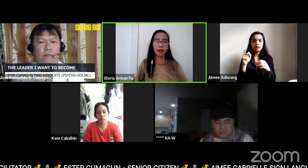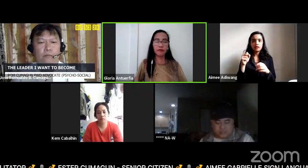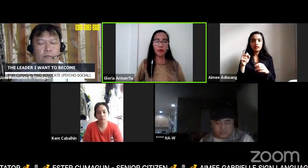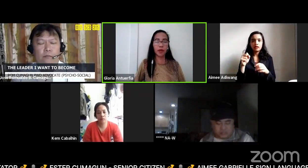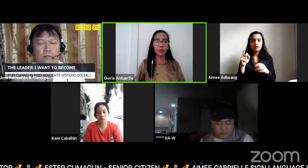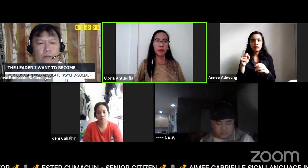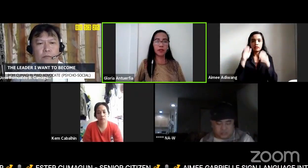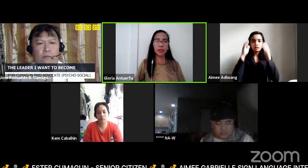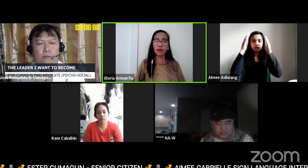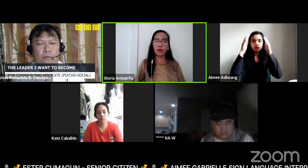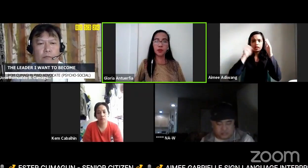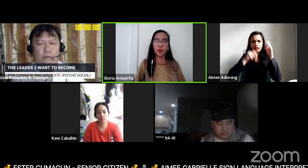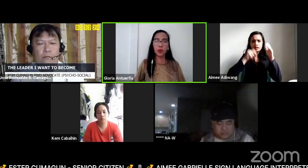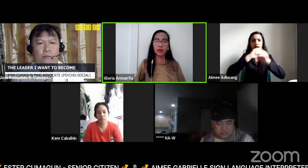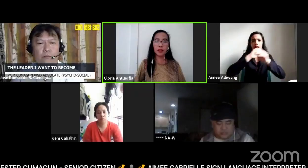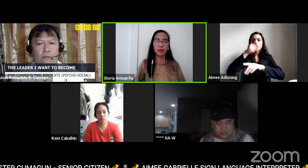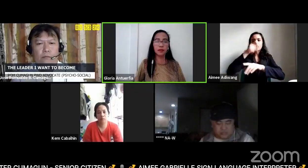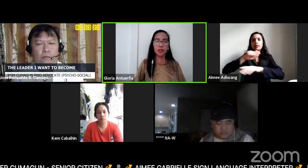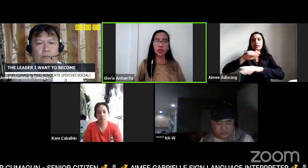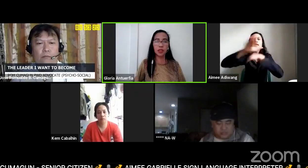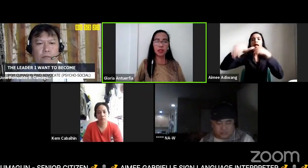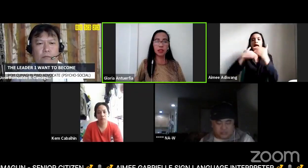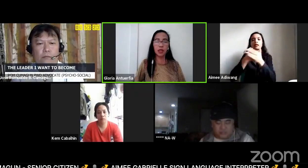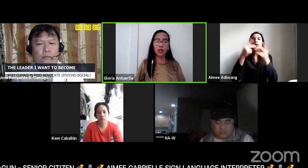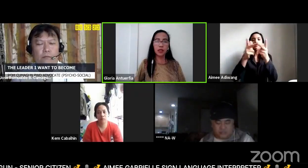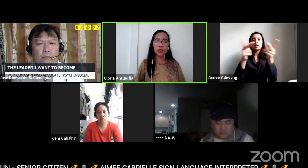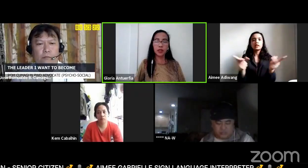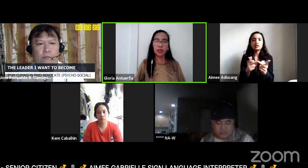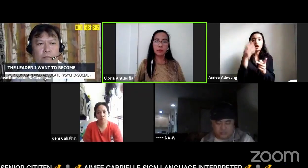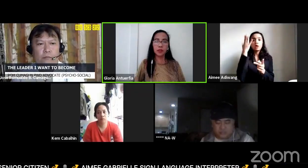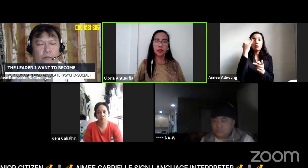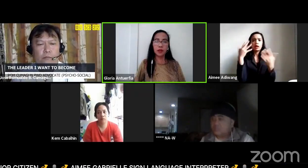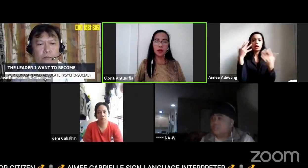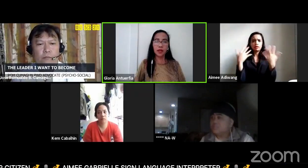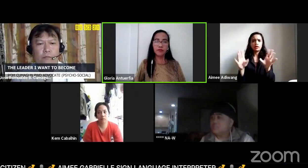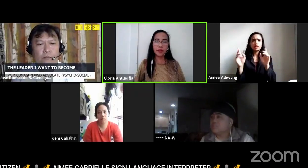but everywhere, because I also attended regional